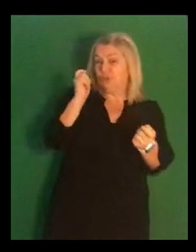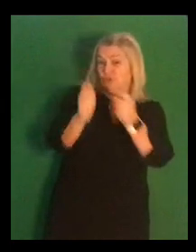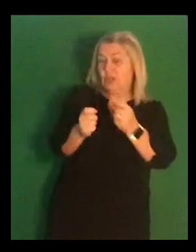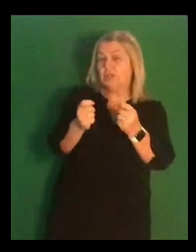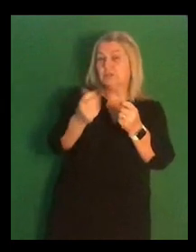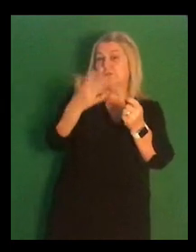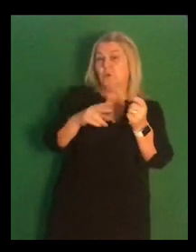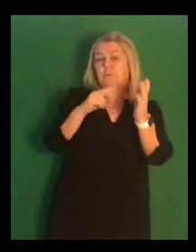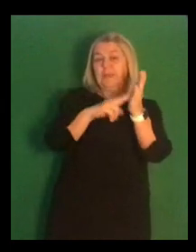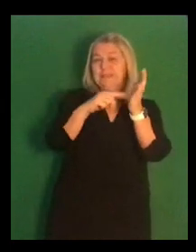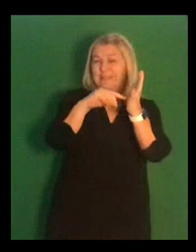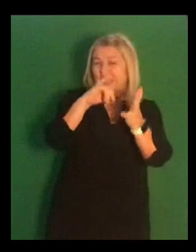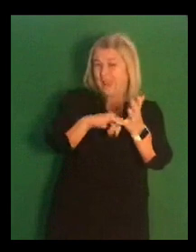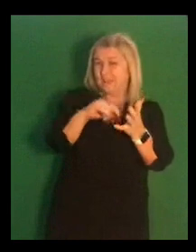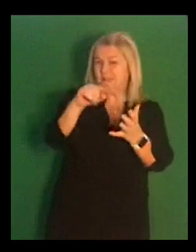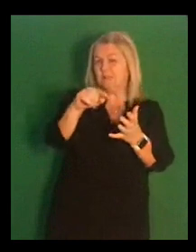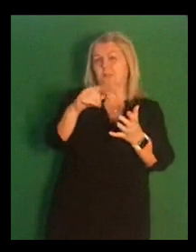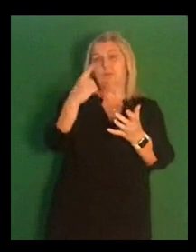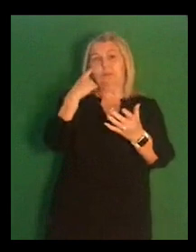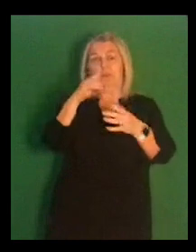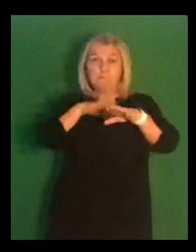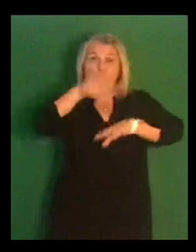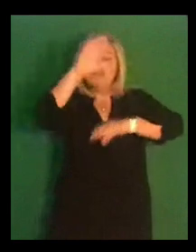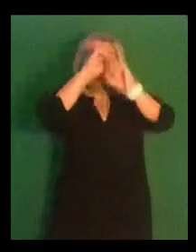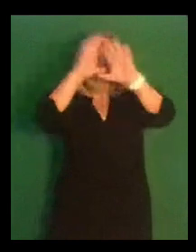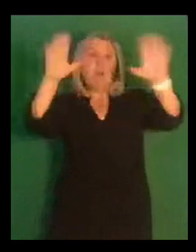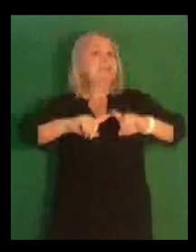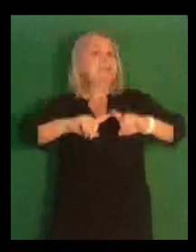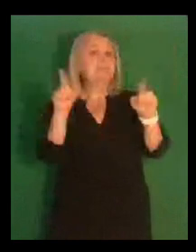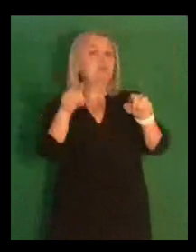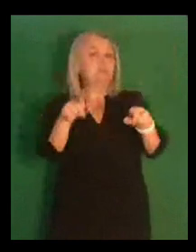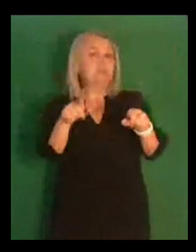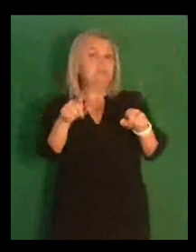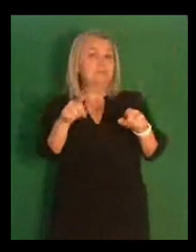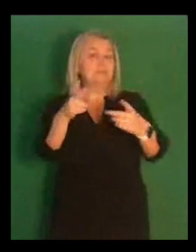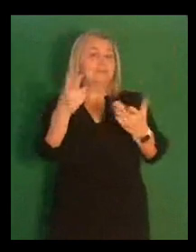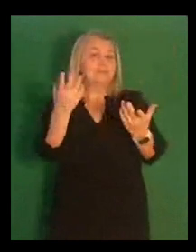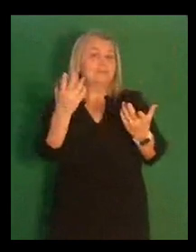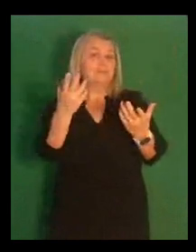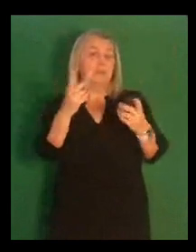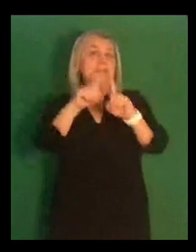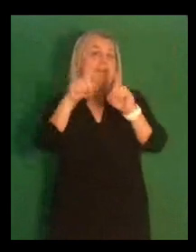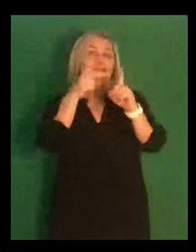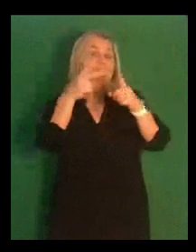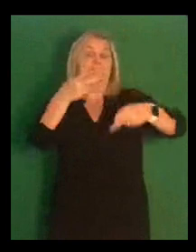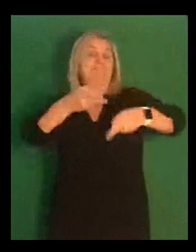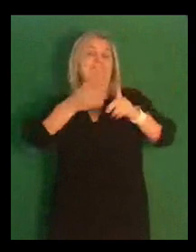doing in future that perhaps wouldn't have been the case if we hadn't found ourselves in this strange situation?